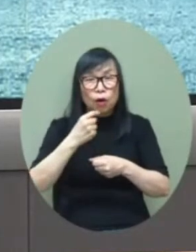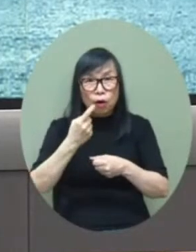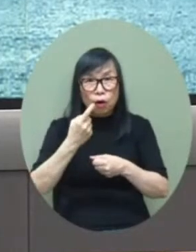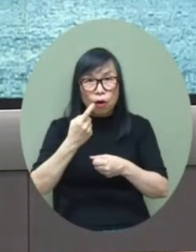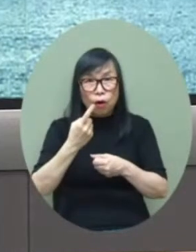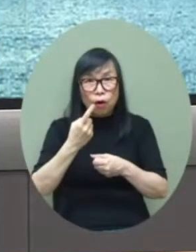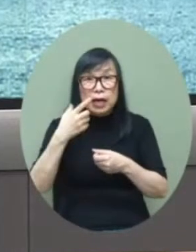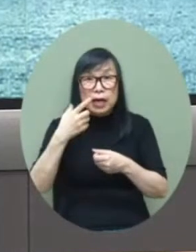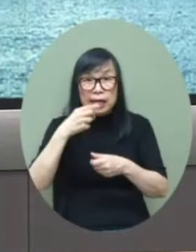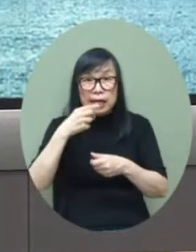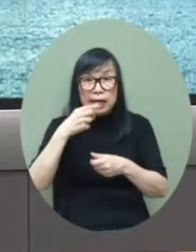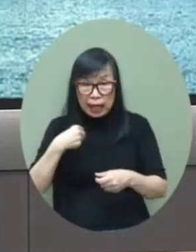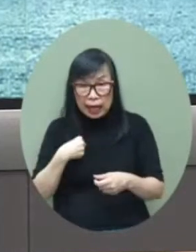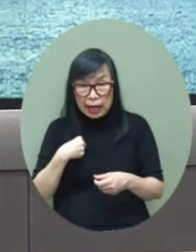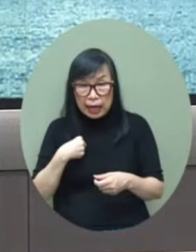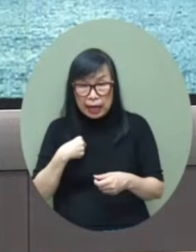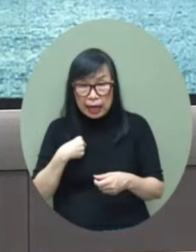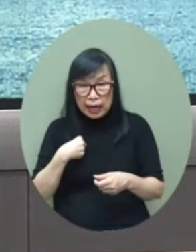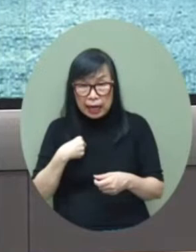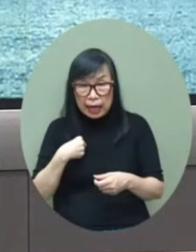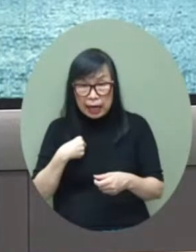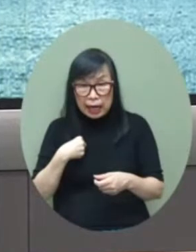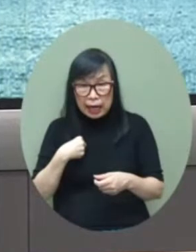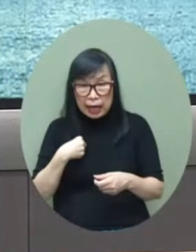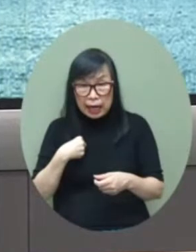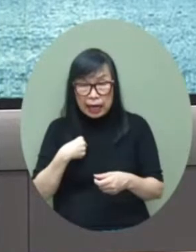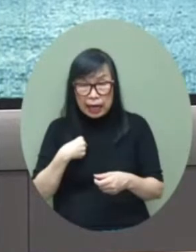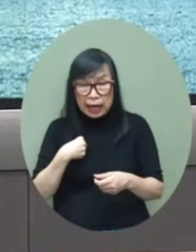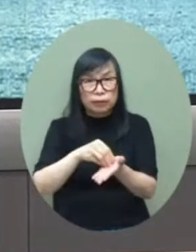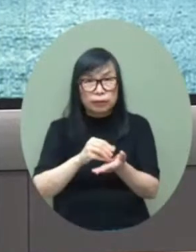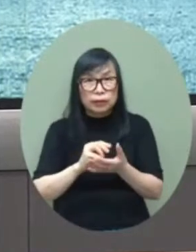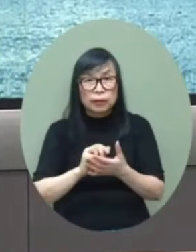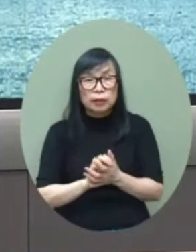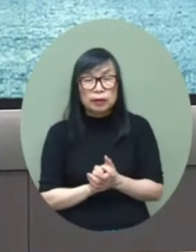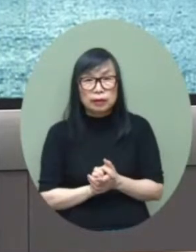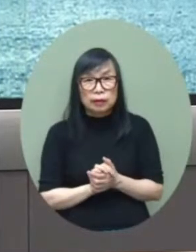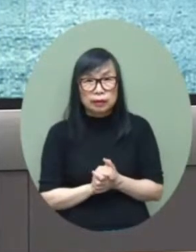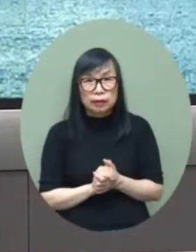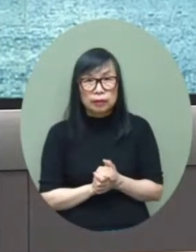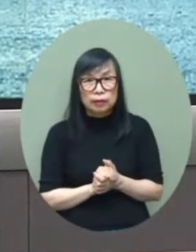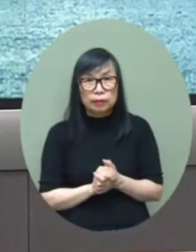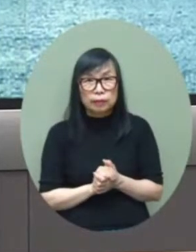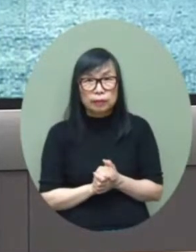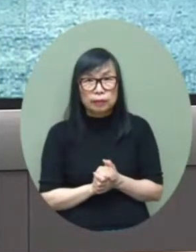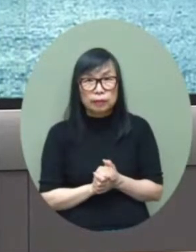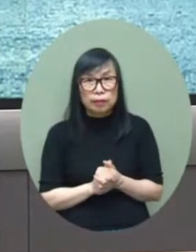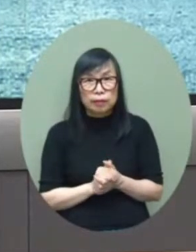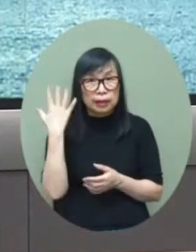one more doctor was confirmed.